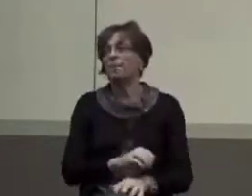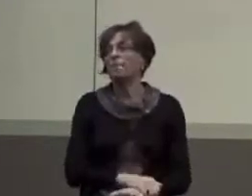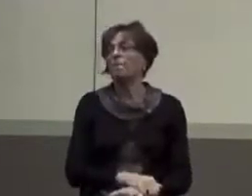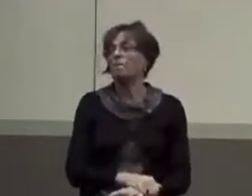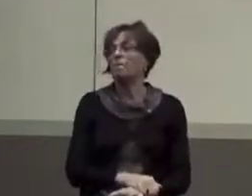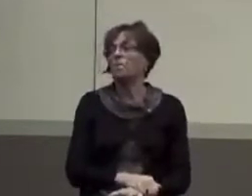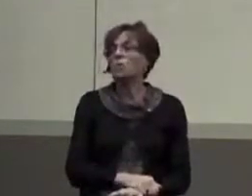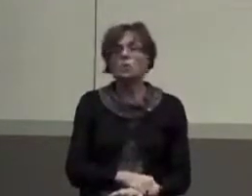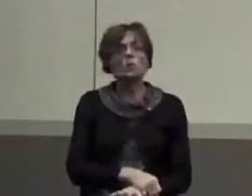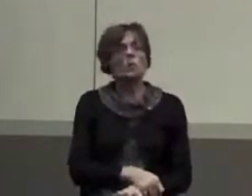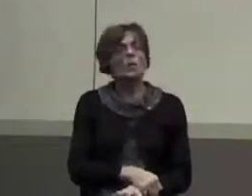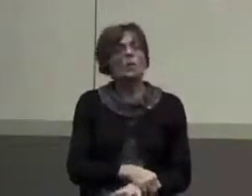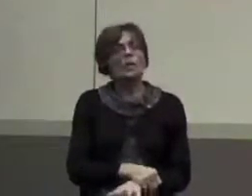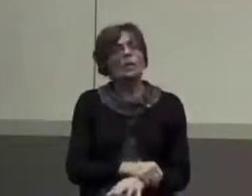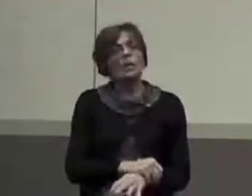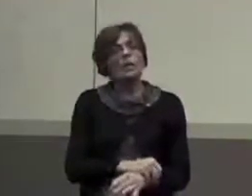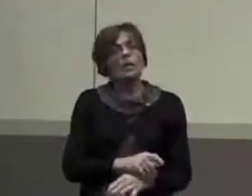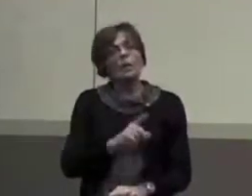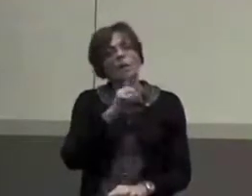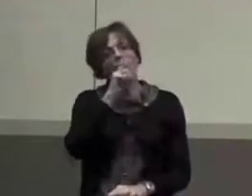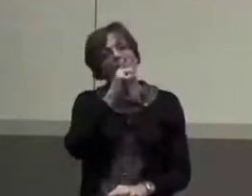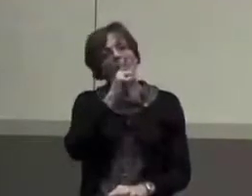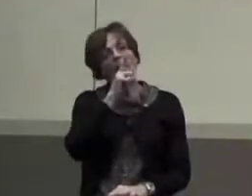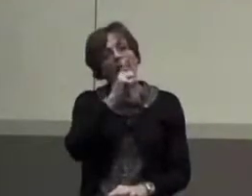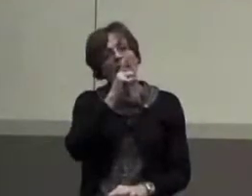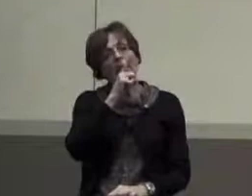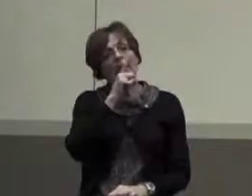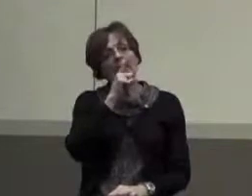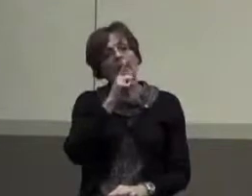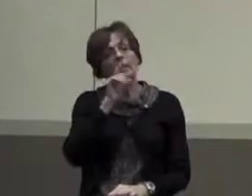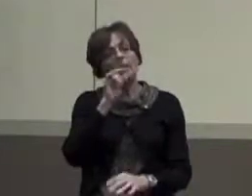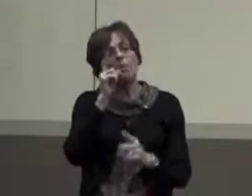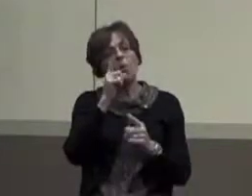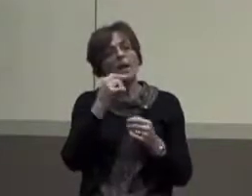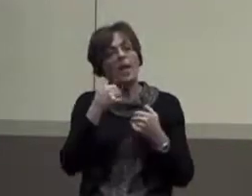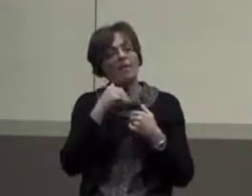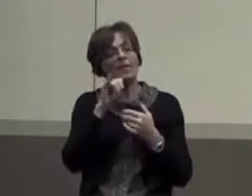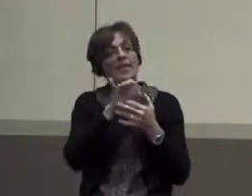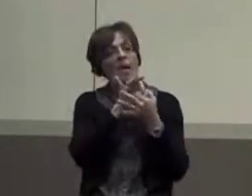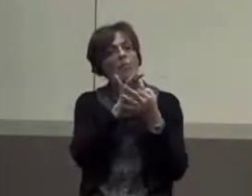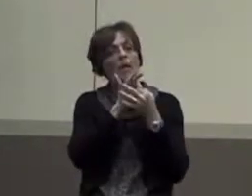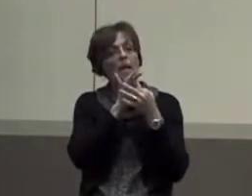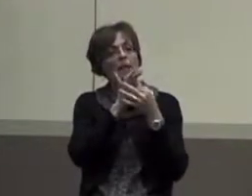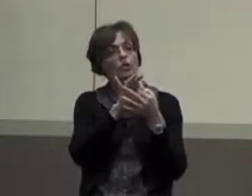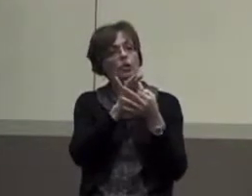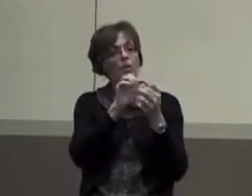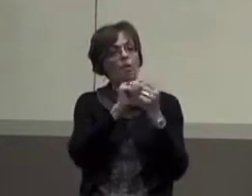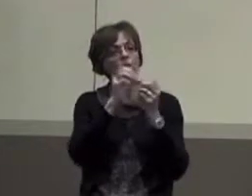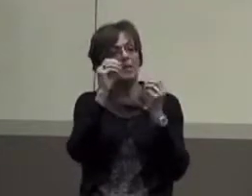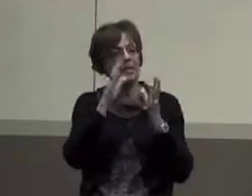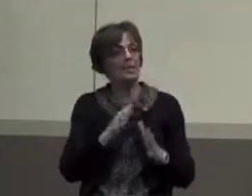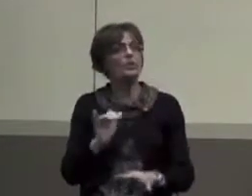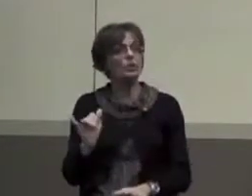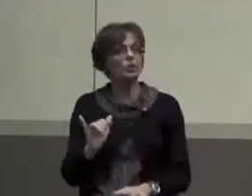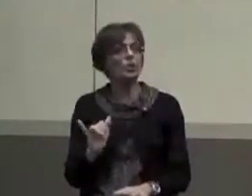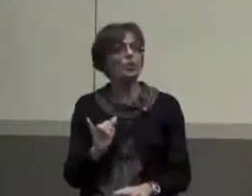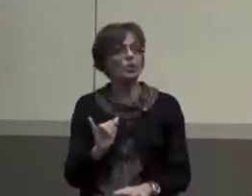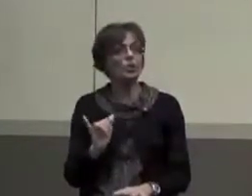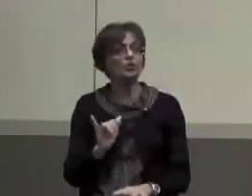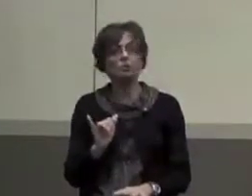Yeah, and really, I mean, that's a really good point, is having that sort of relationship with the teacher as well.